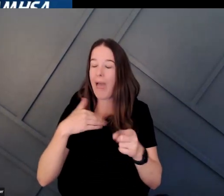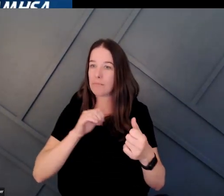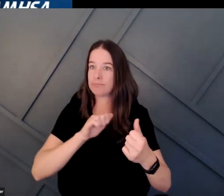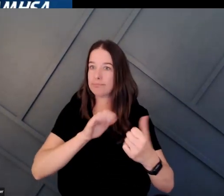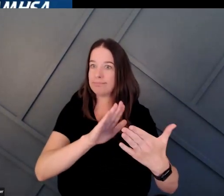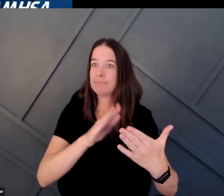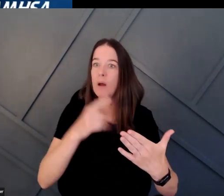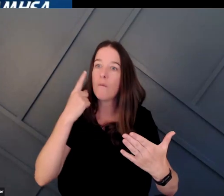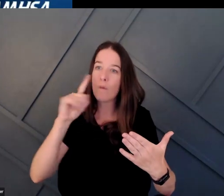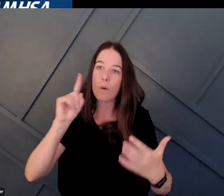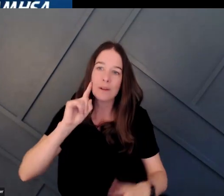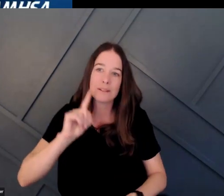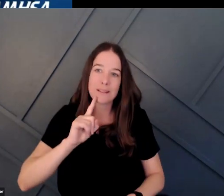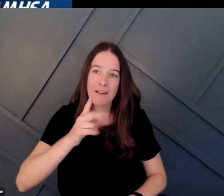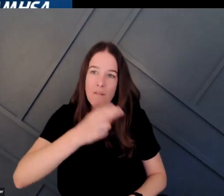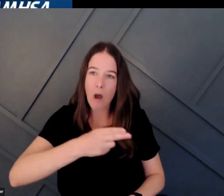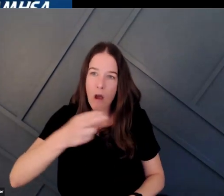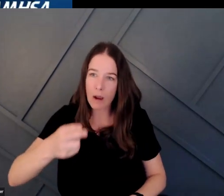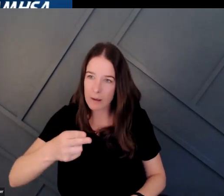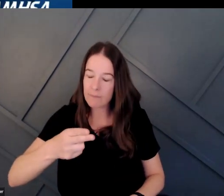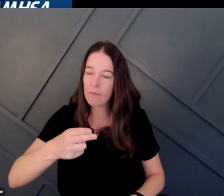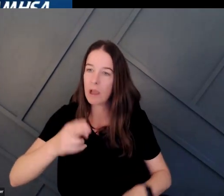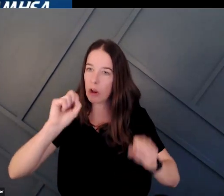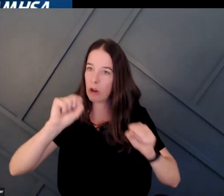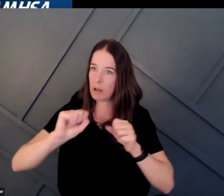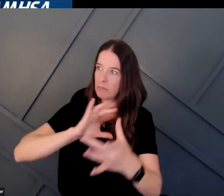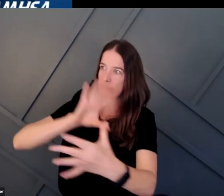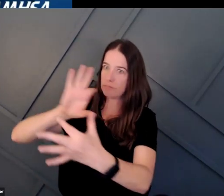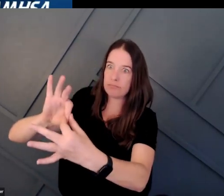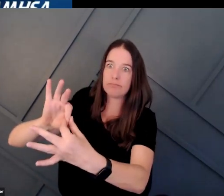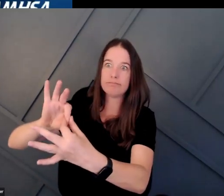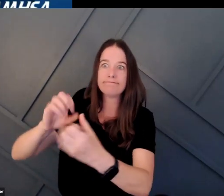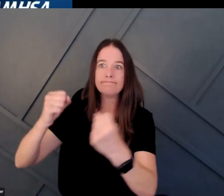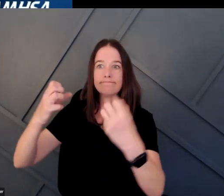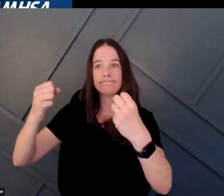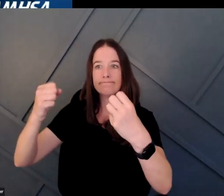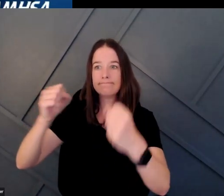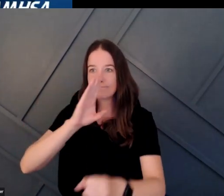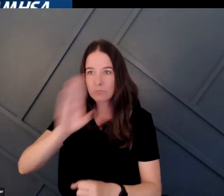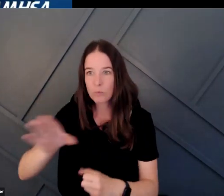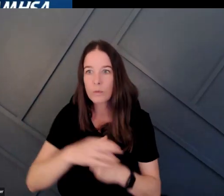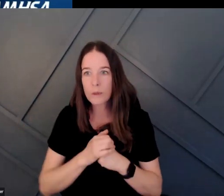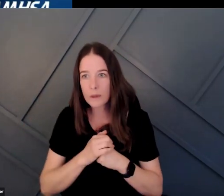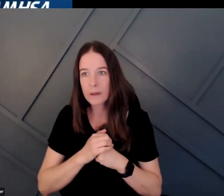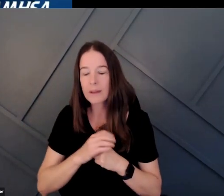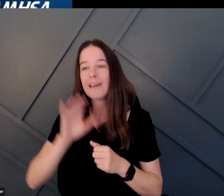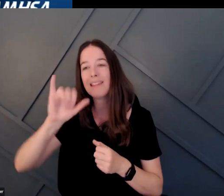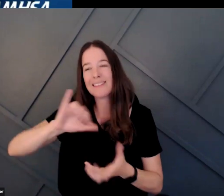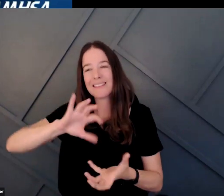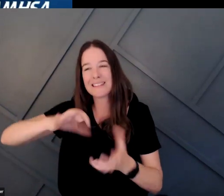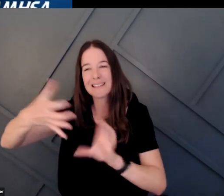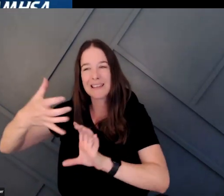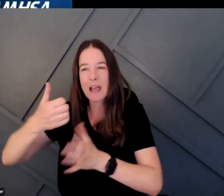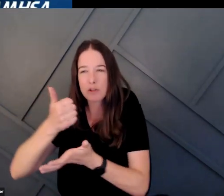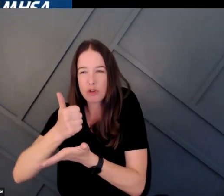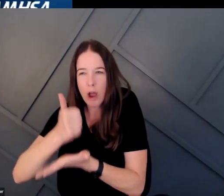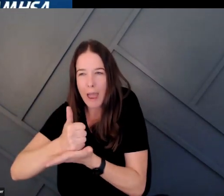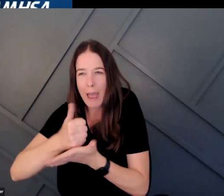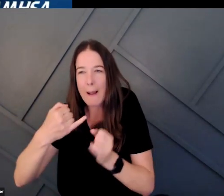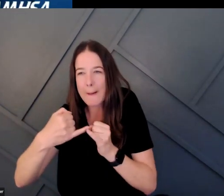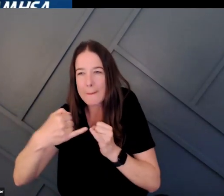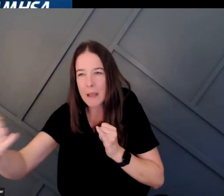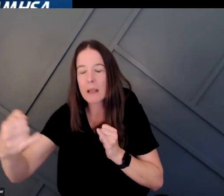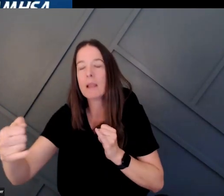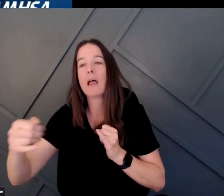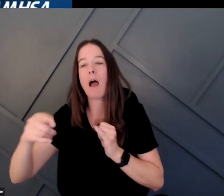disaster distress helpline is available also related to the distress that a person might be feeling in an extreme heat event. We've helped to